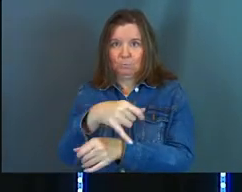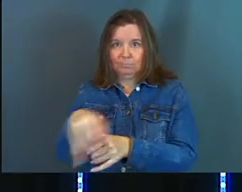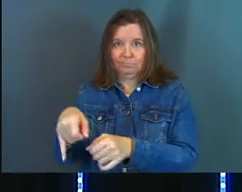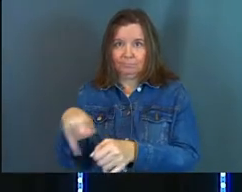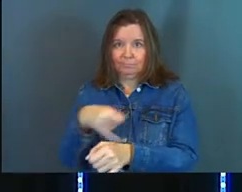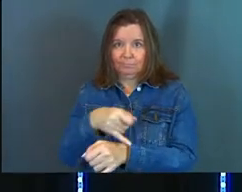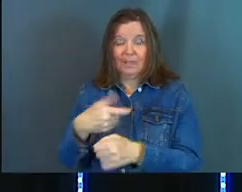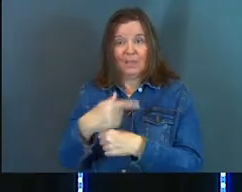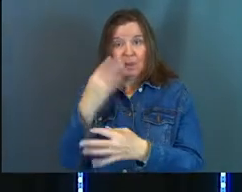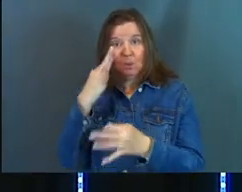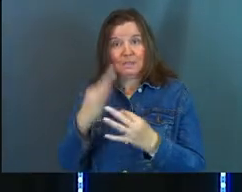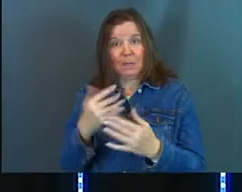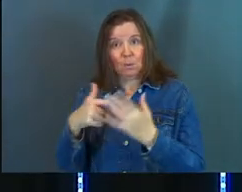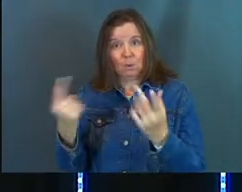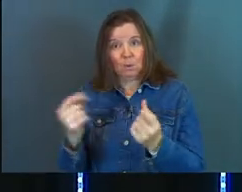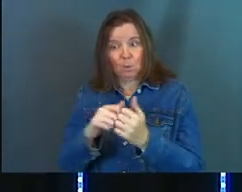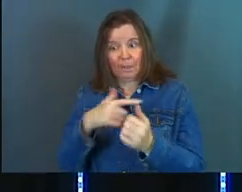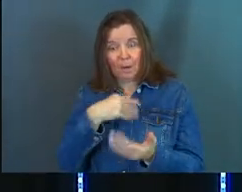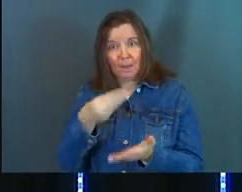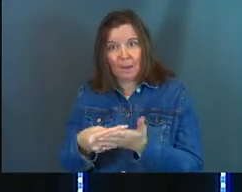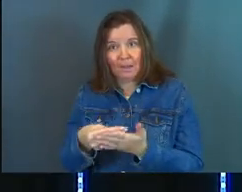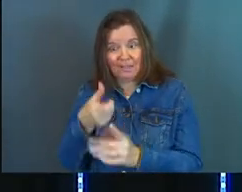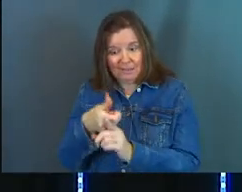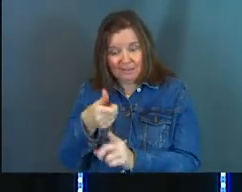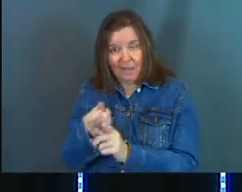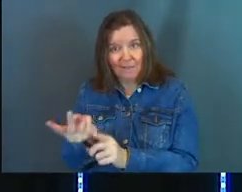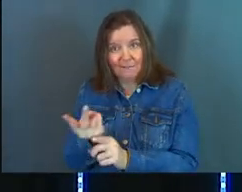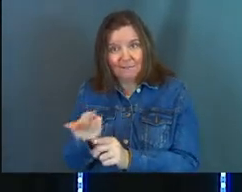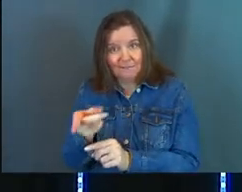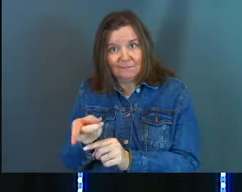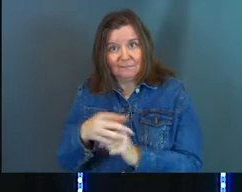situation, and they're going to decide what they're going to do with their money.